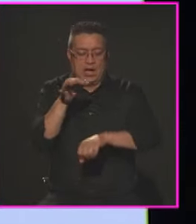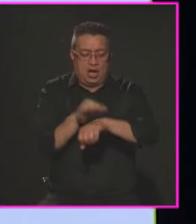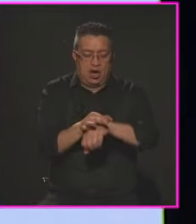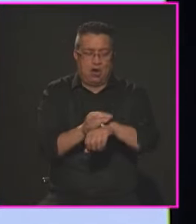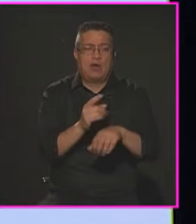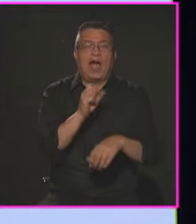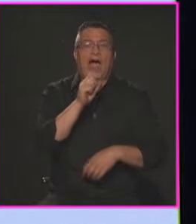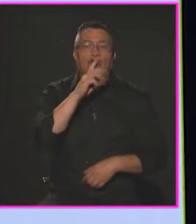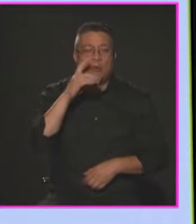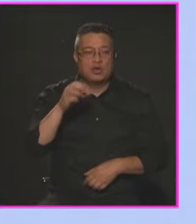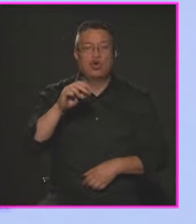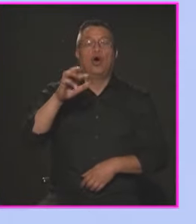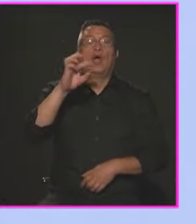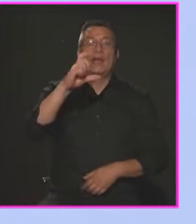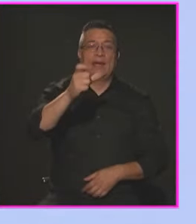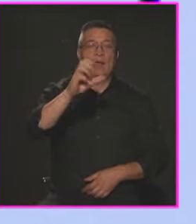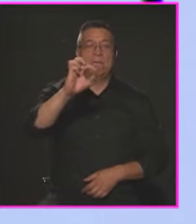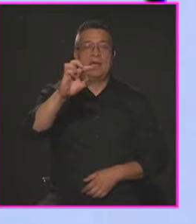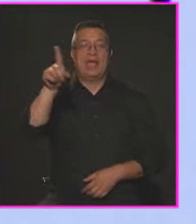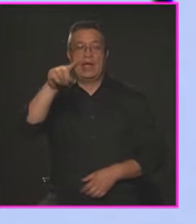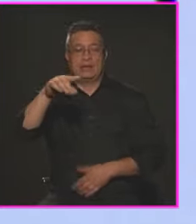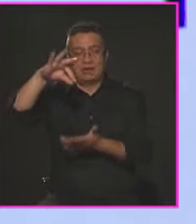in 1939,